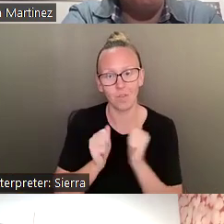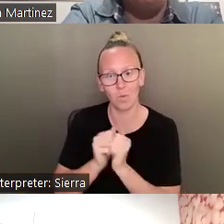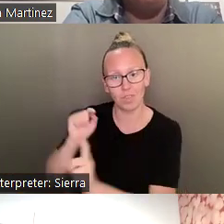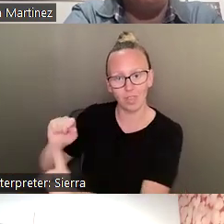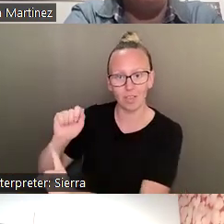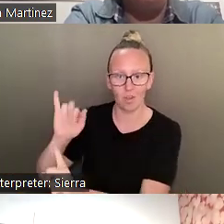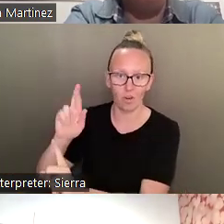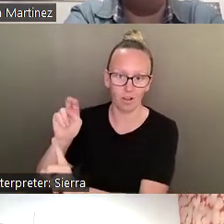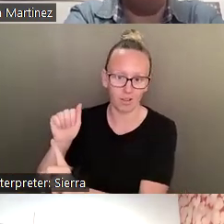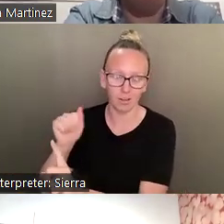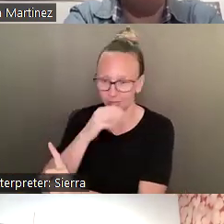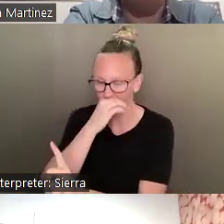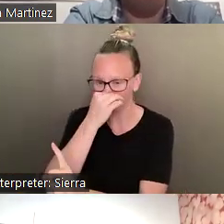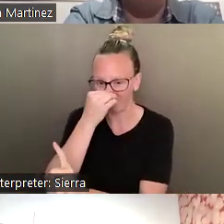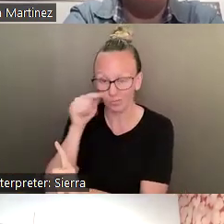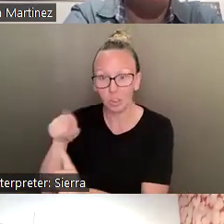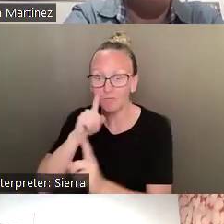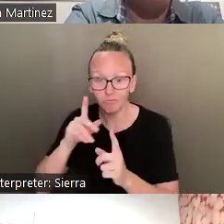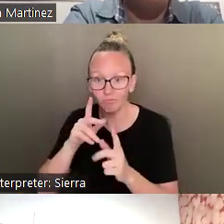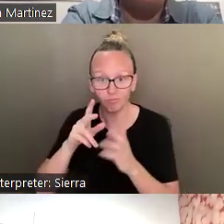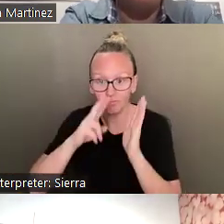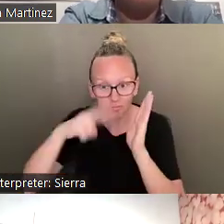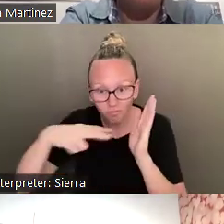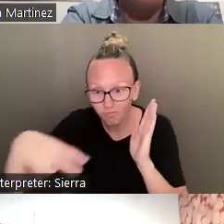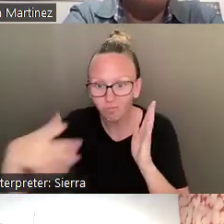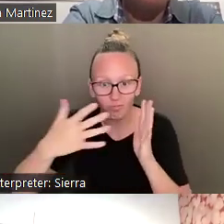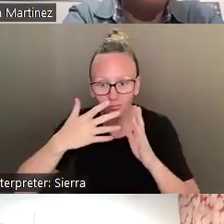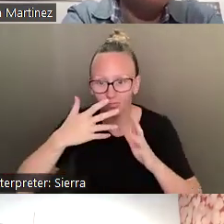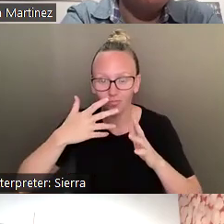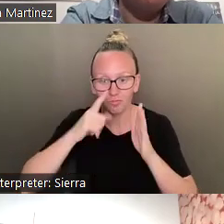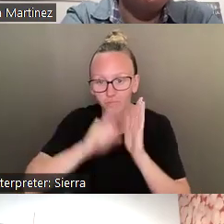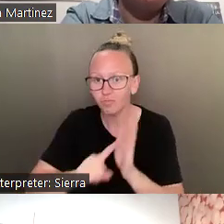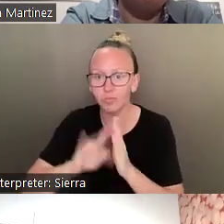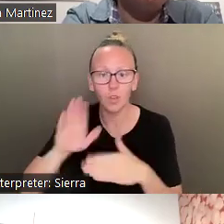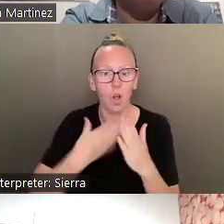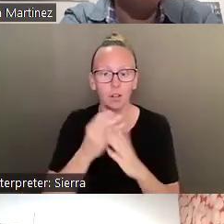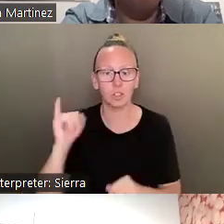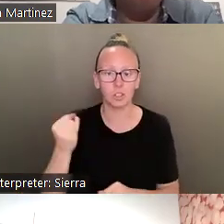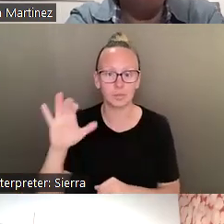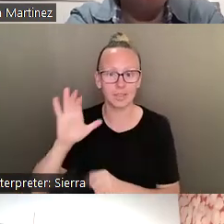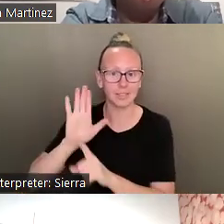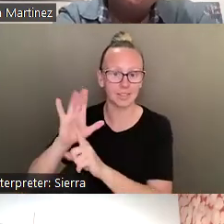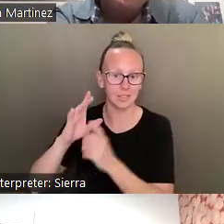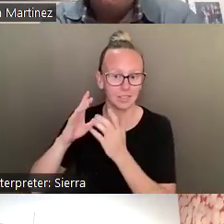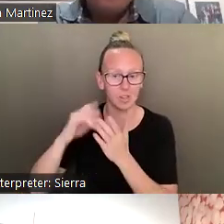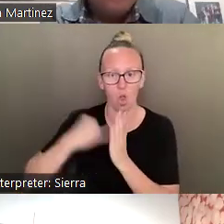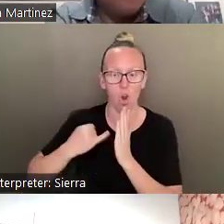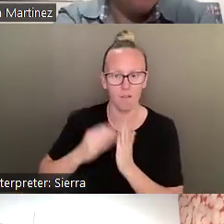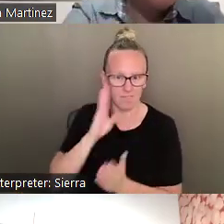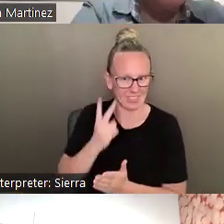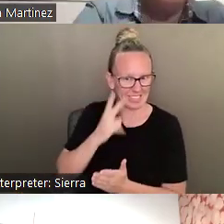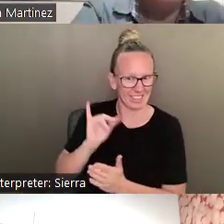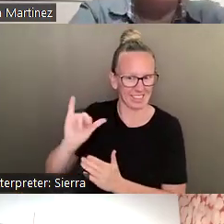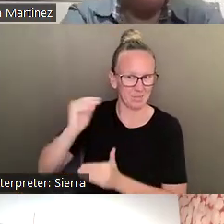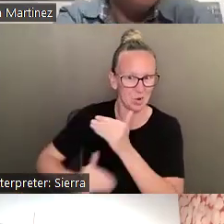James Castle's artwork was one that I haven't experienced before. And their curiosity about process, material,